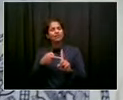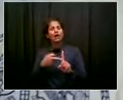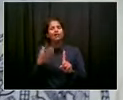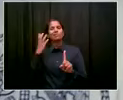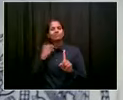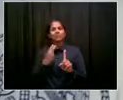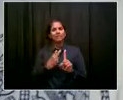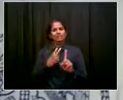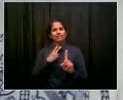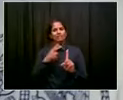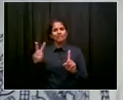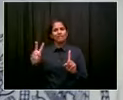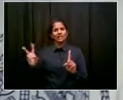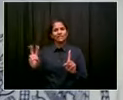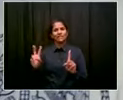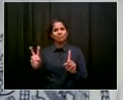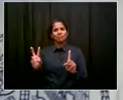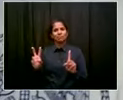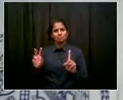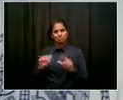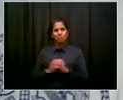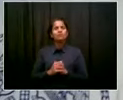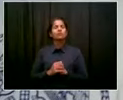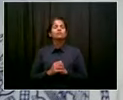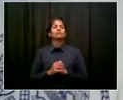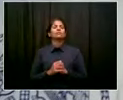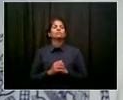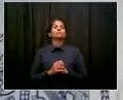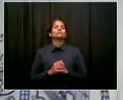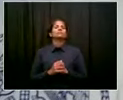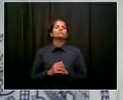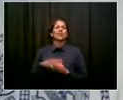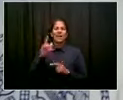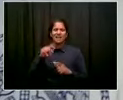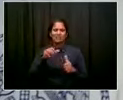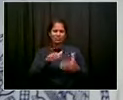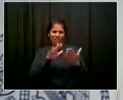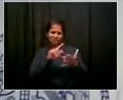the next is andrew stiff from wnbc